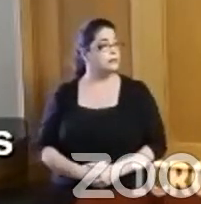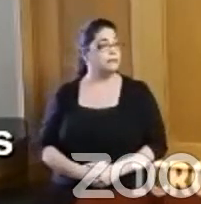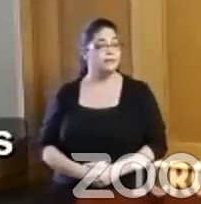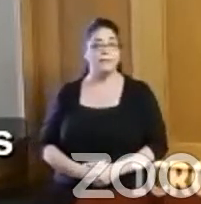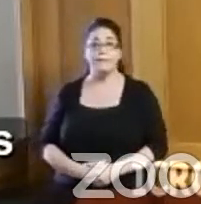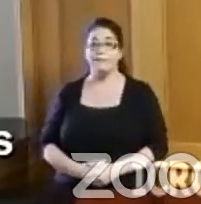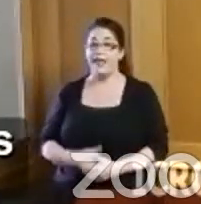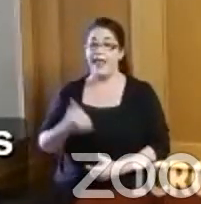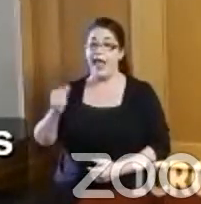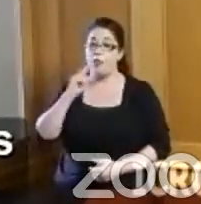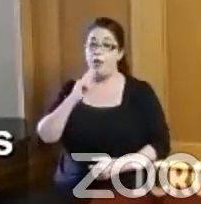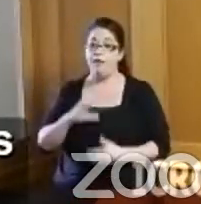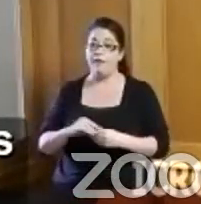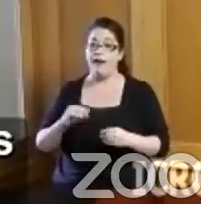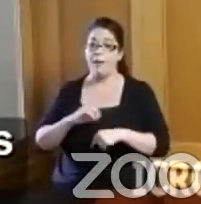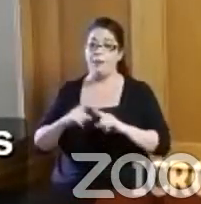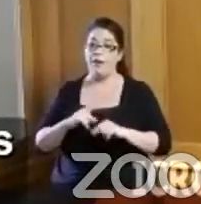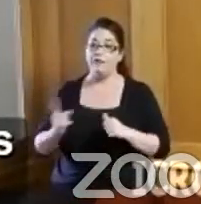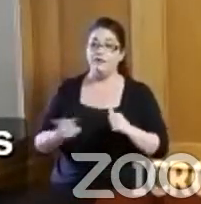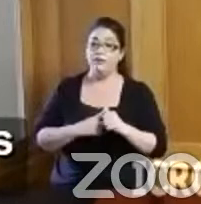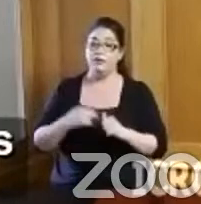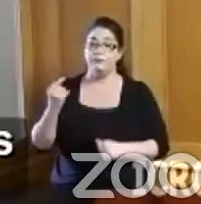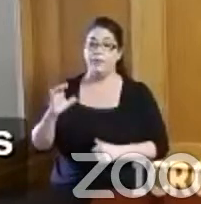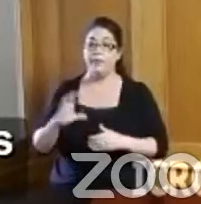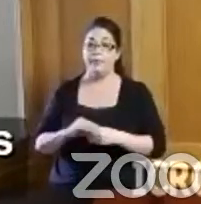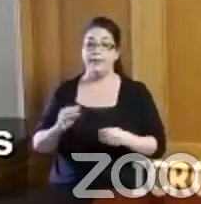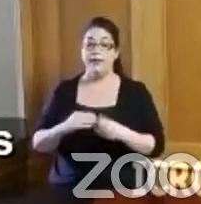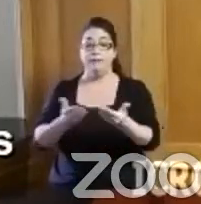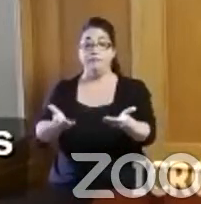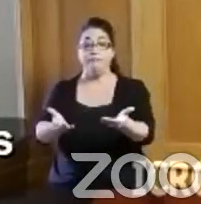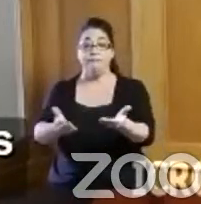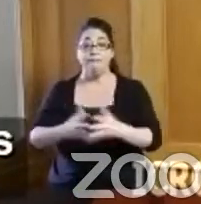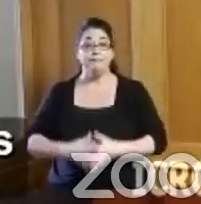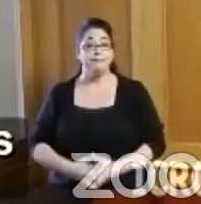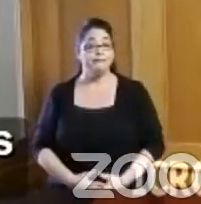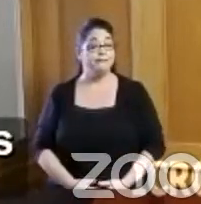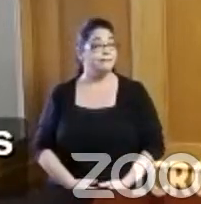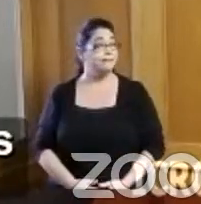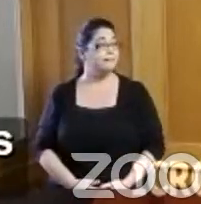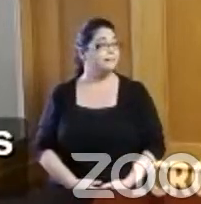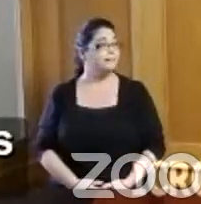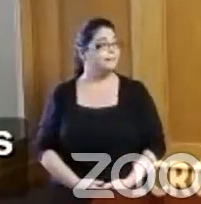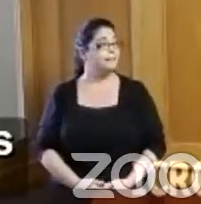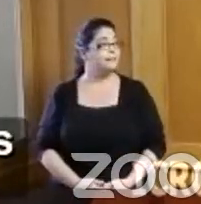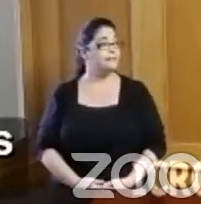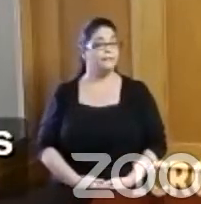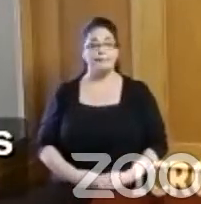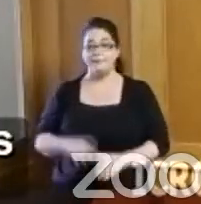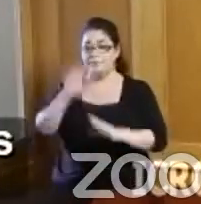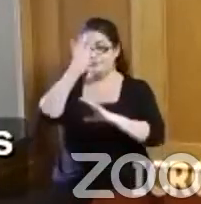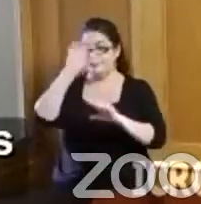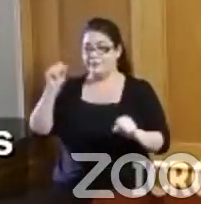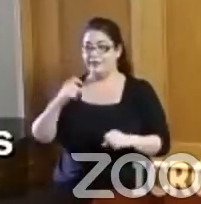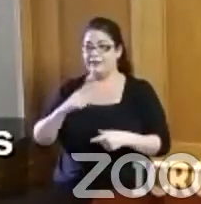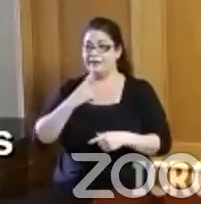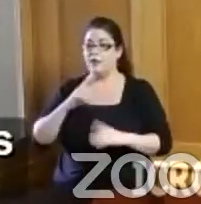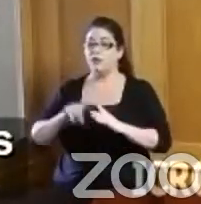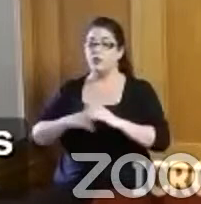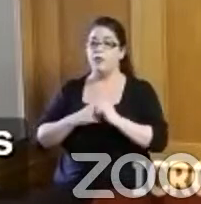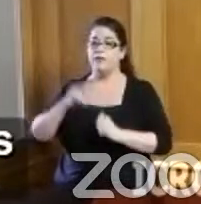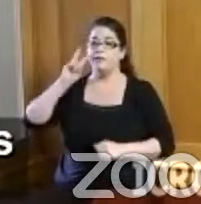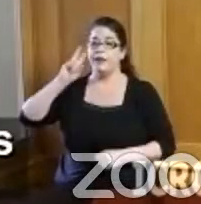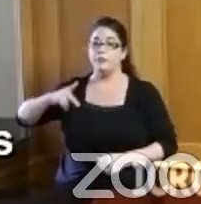this being our first public meeting. So so I will start with Vice President Reese, if you have